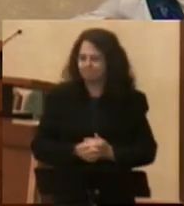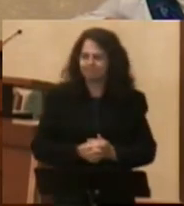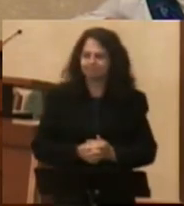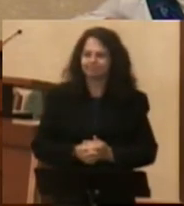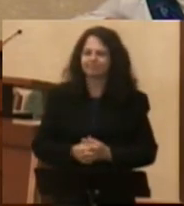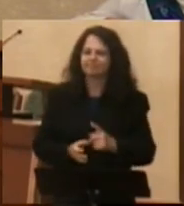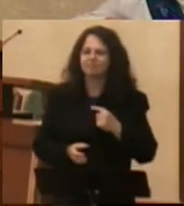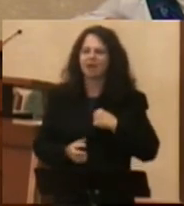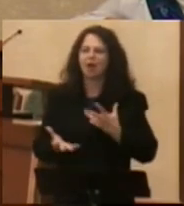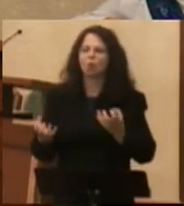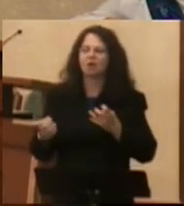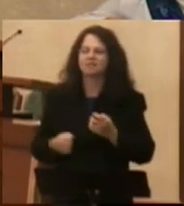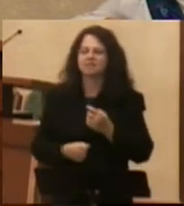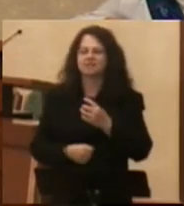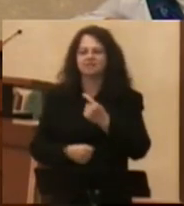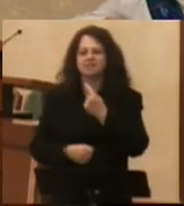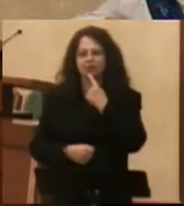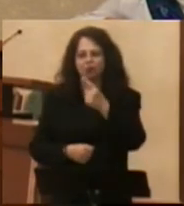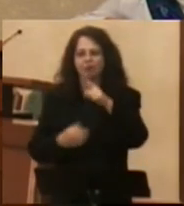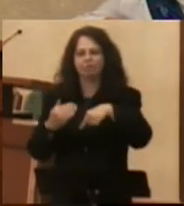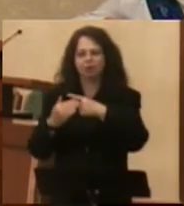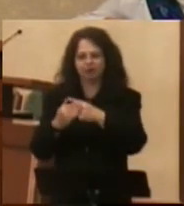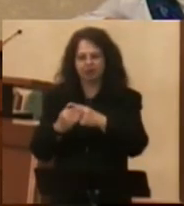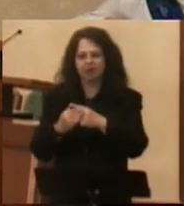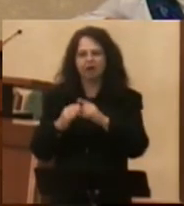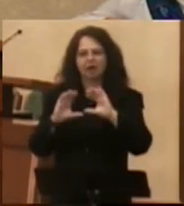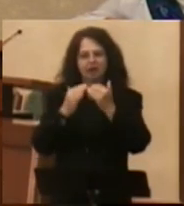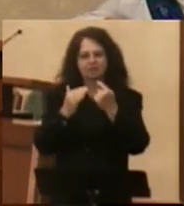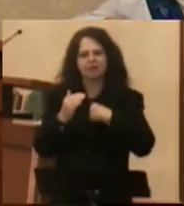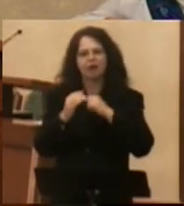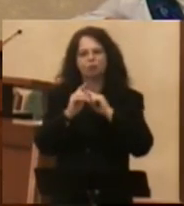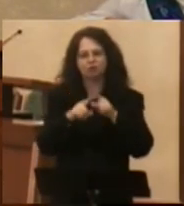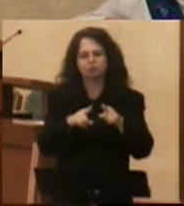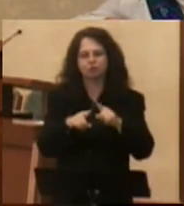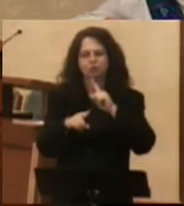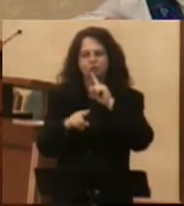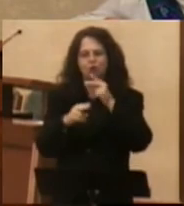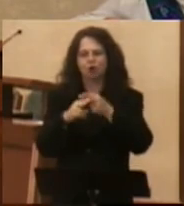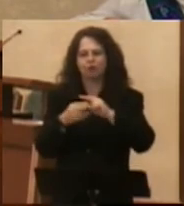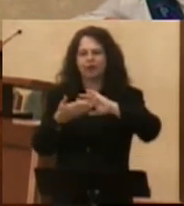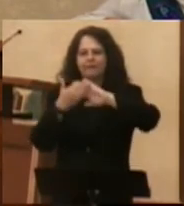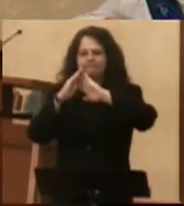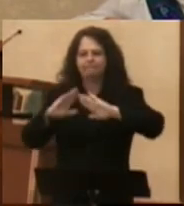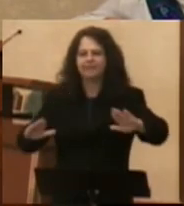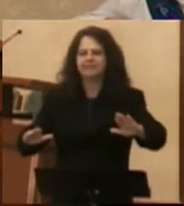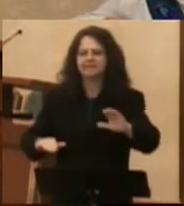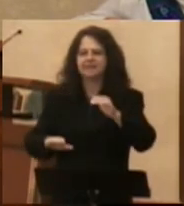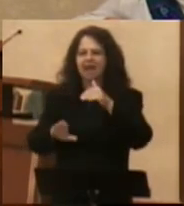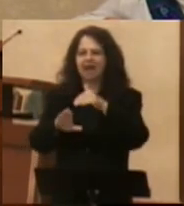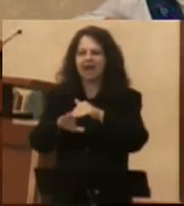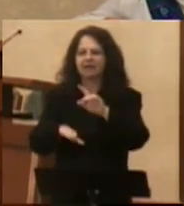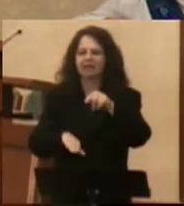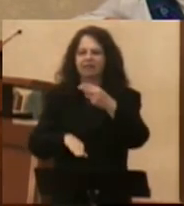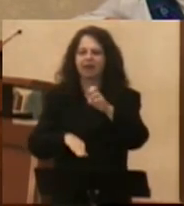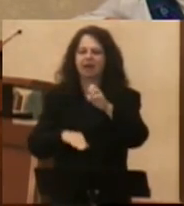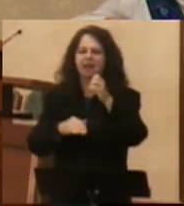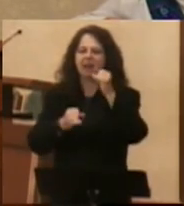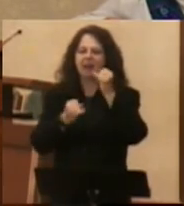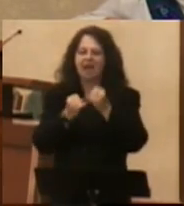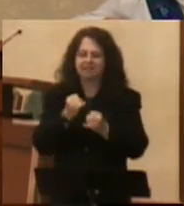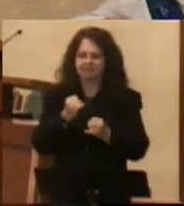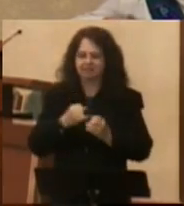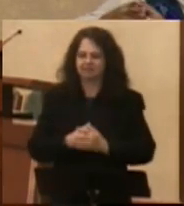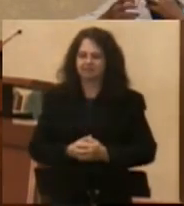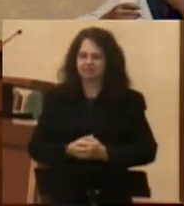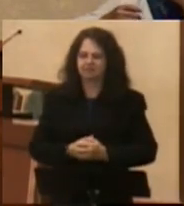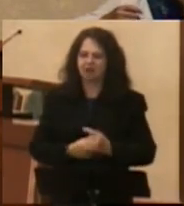I would like to highlight a session that I attended called Peace at the Last. I thought it was